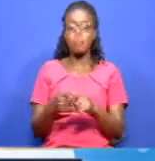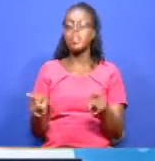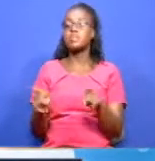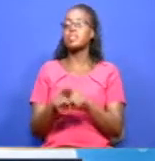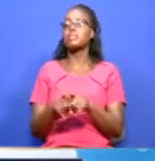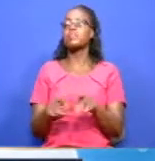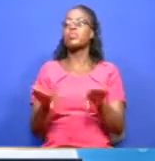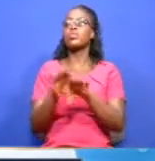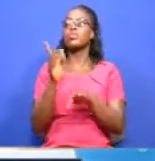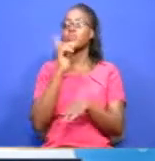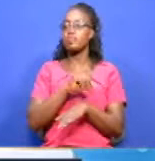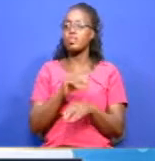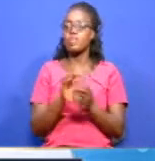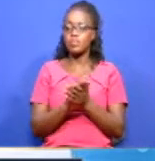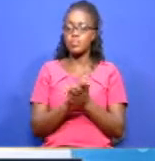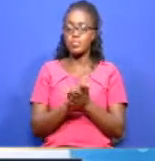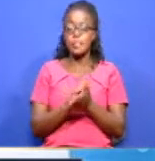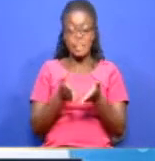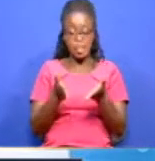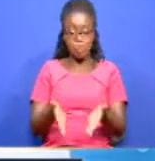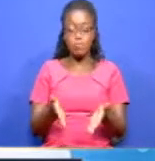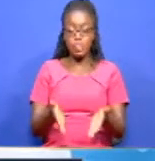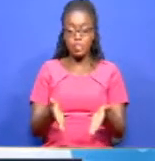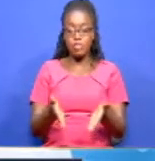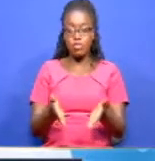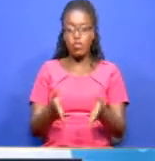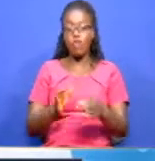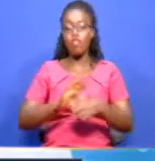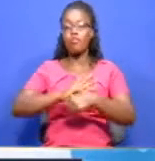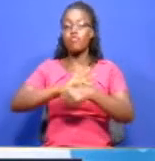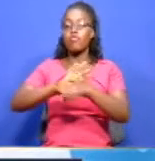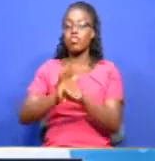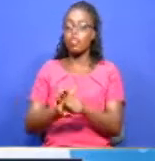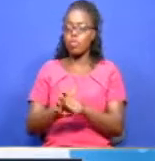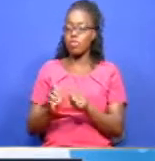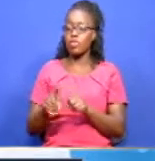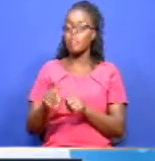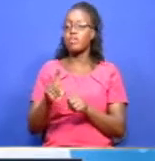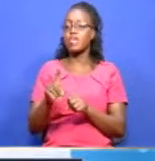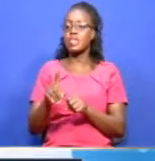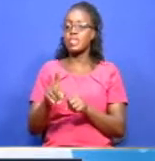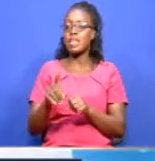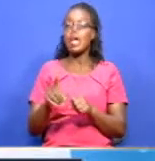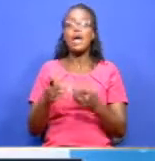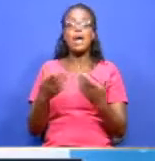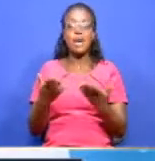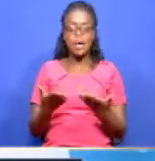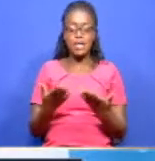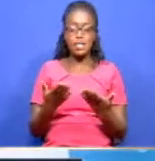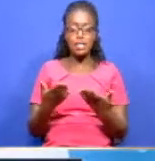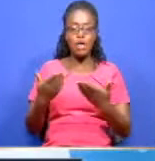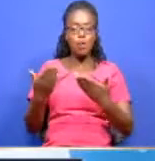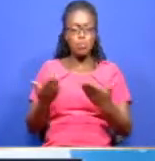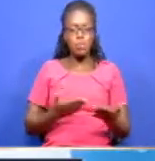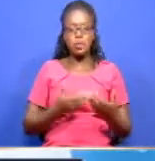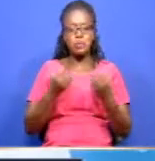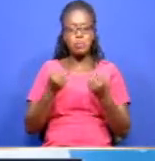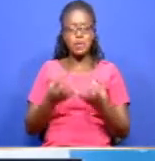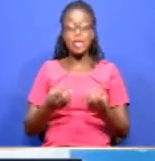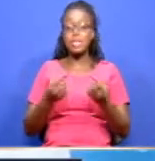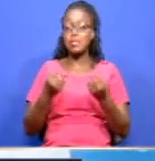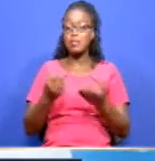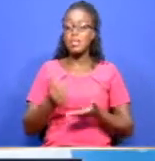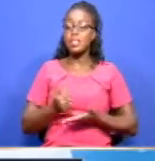The presence of coronavirus has necessitated a rollout of interventions and responses